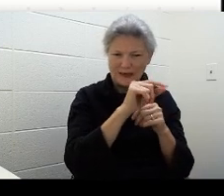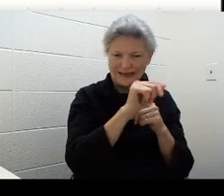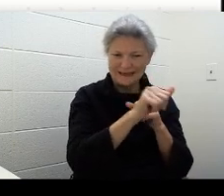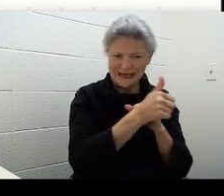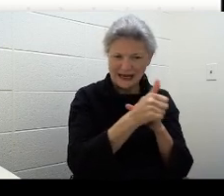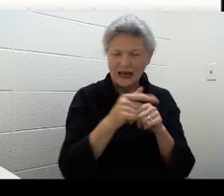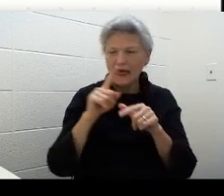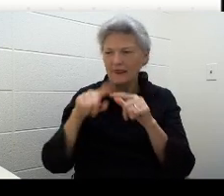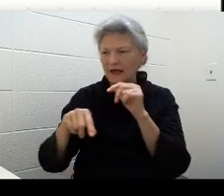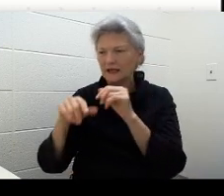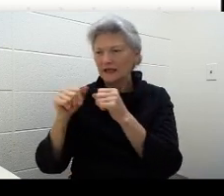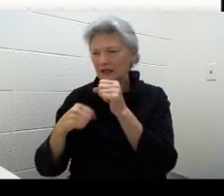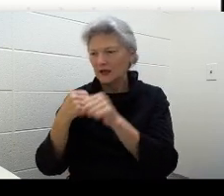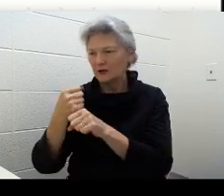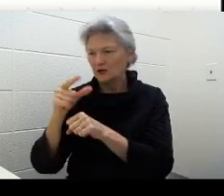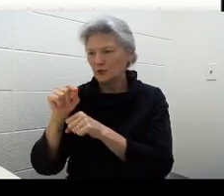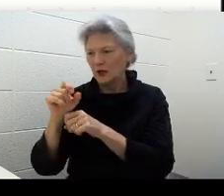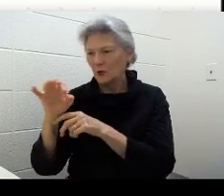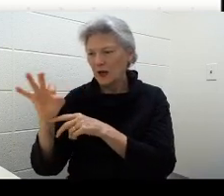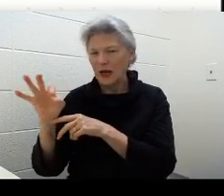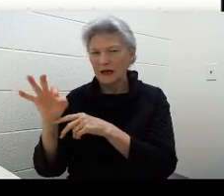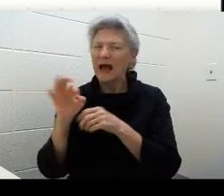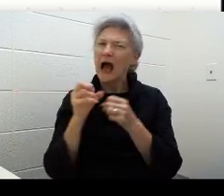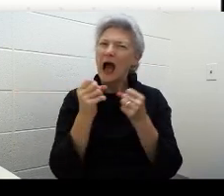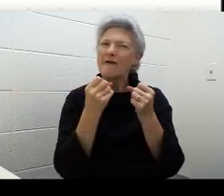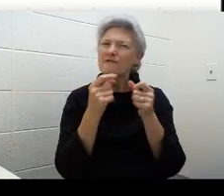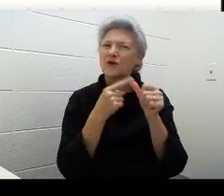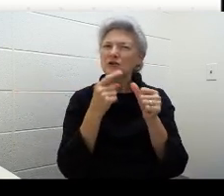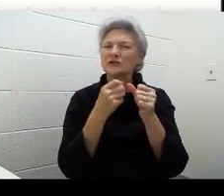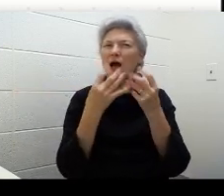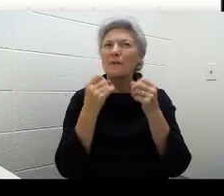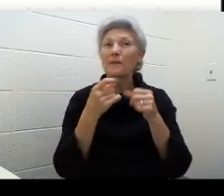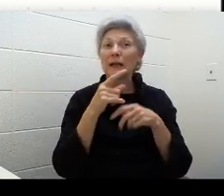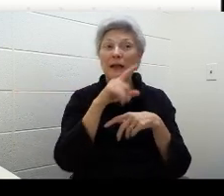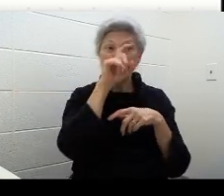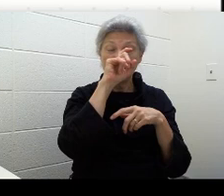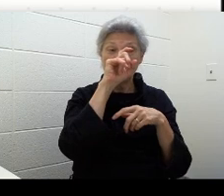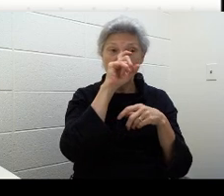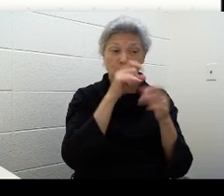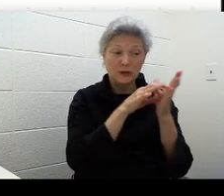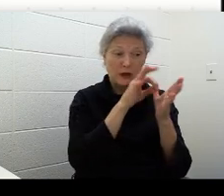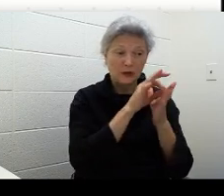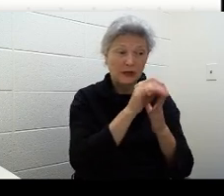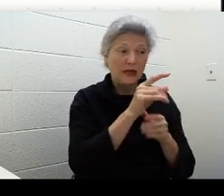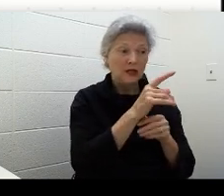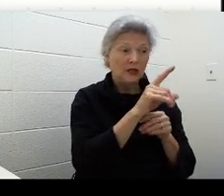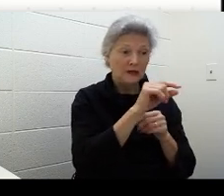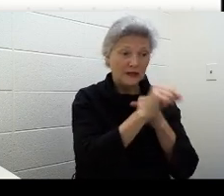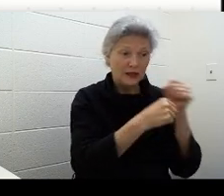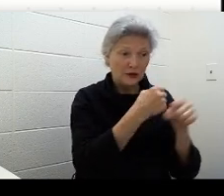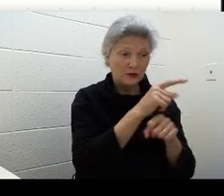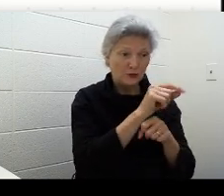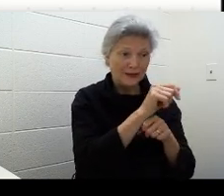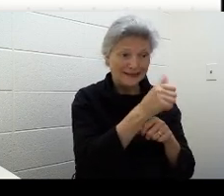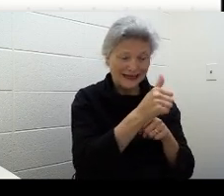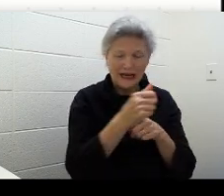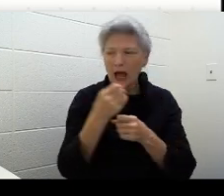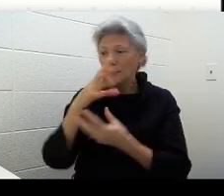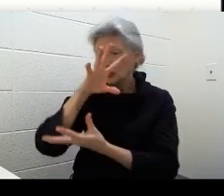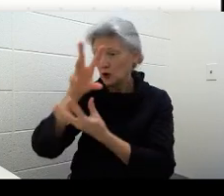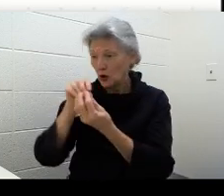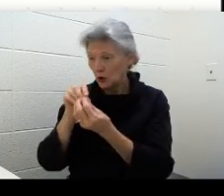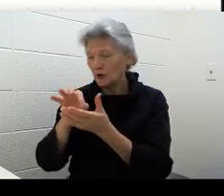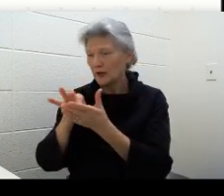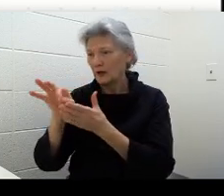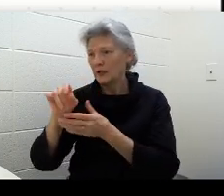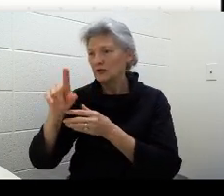that I first need to figure out how many bald eagles were counted in 2010 and how many total bald eagles were counted in 2009,